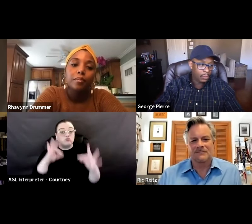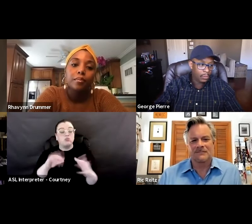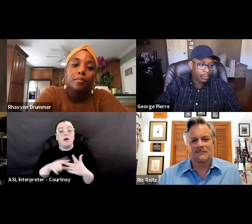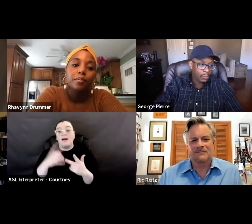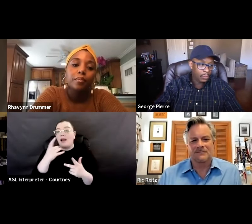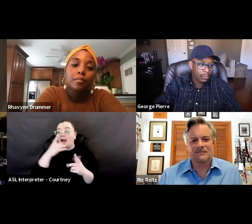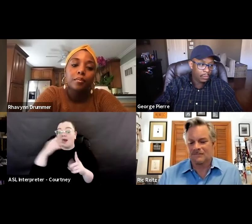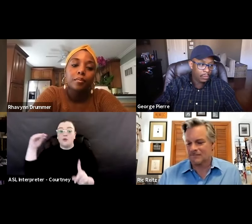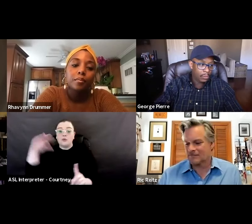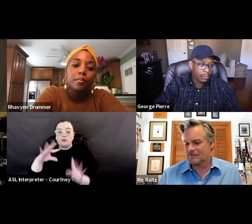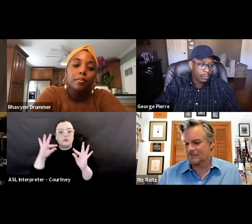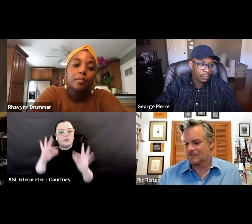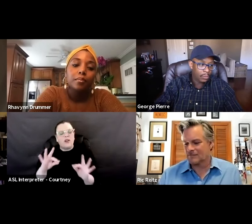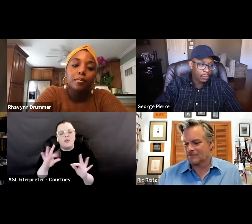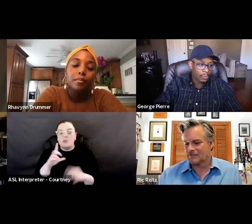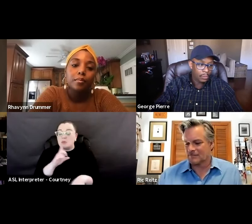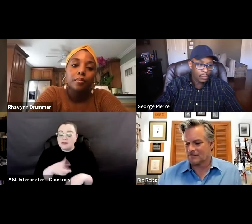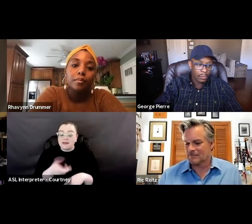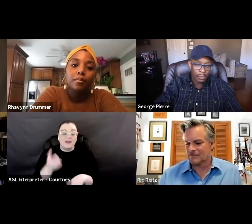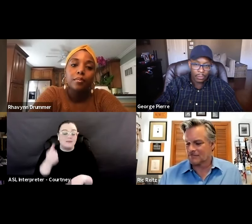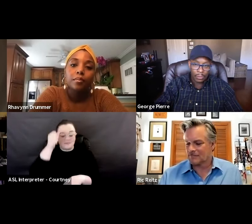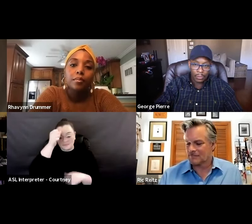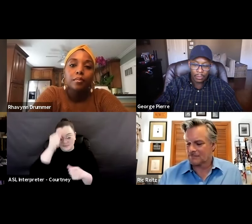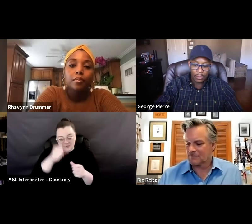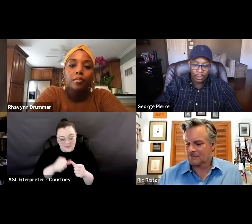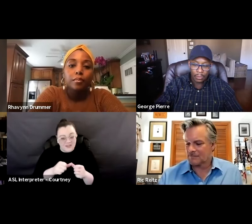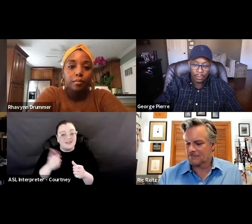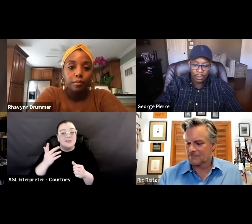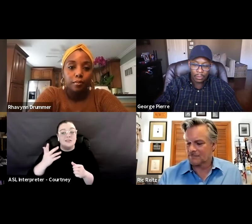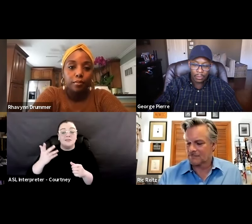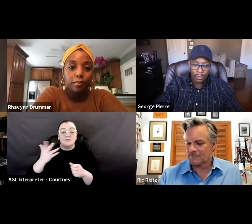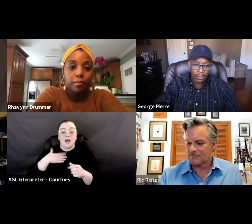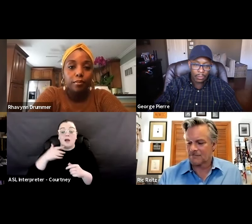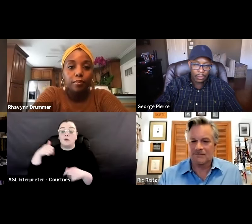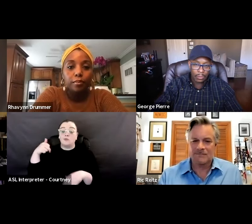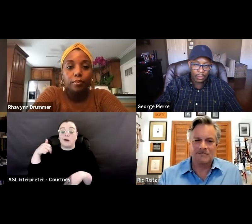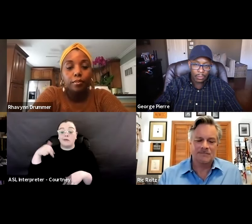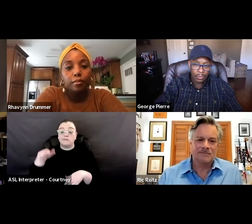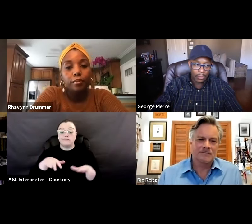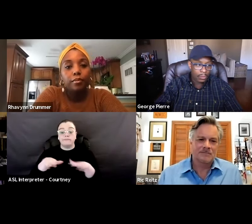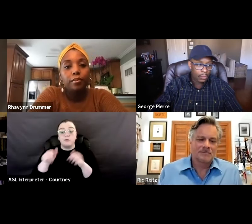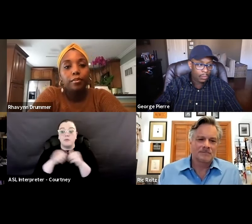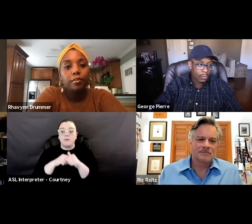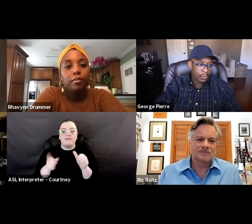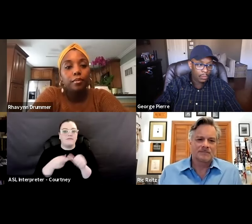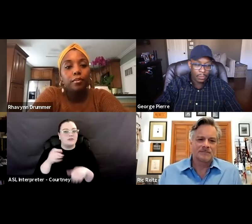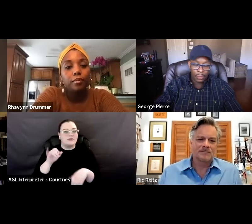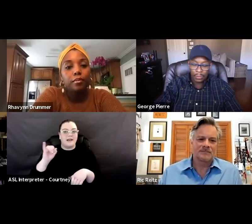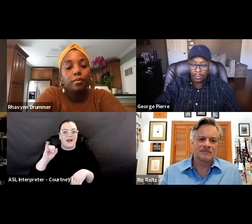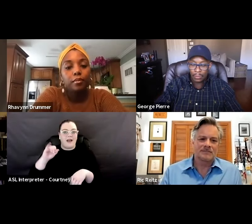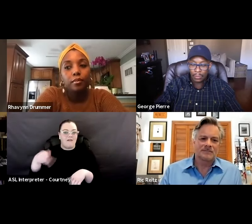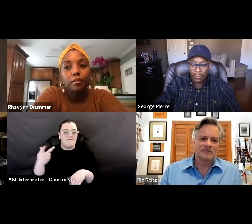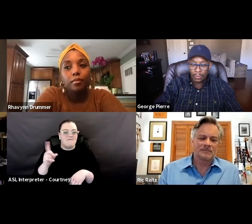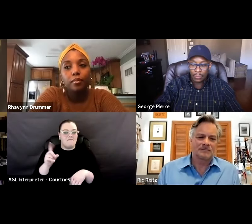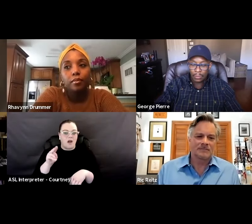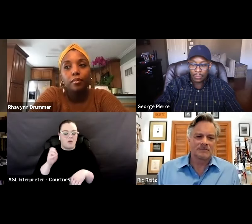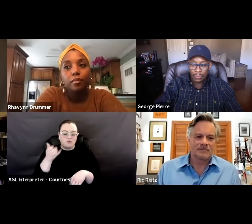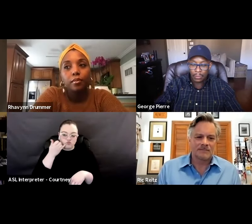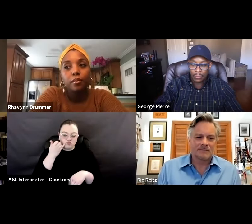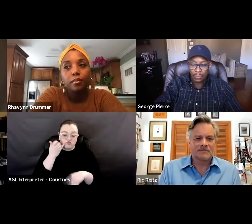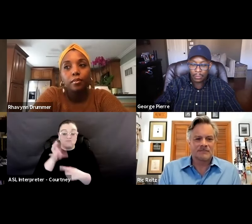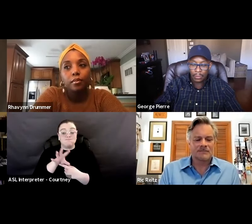ultimately, I remember early on walking down with my first iPhone. Spielberg was shooting on the lot in Wilmington, North Carolina, and